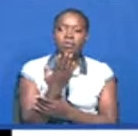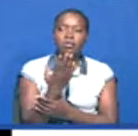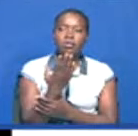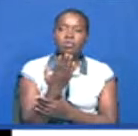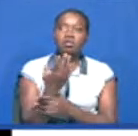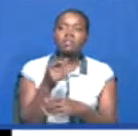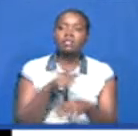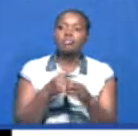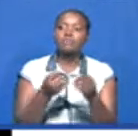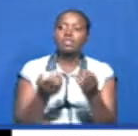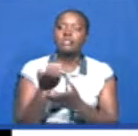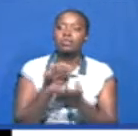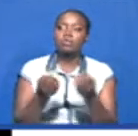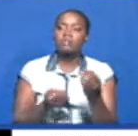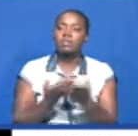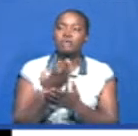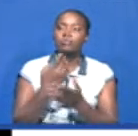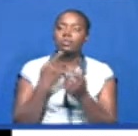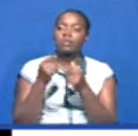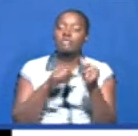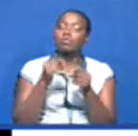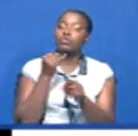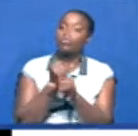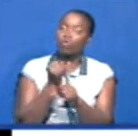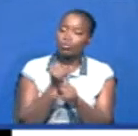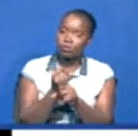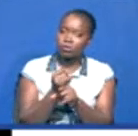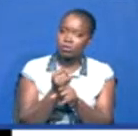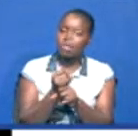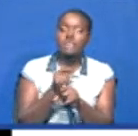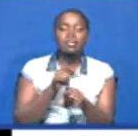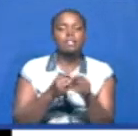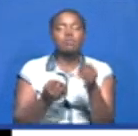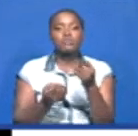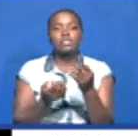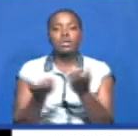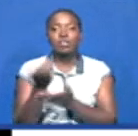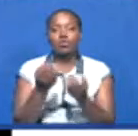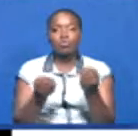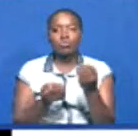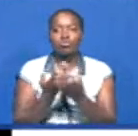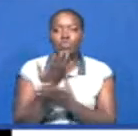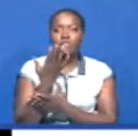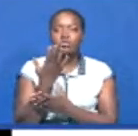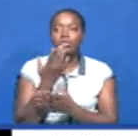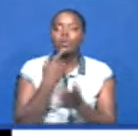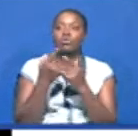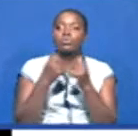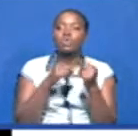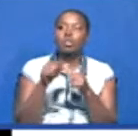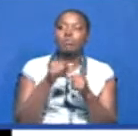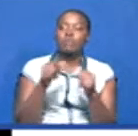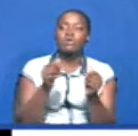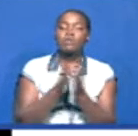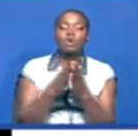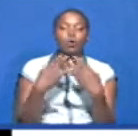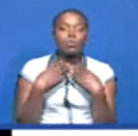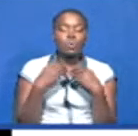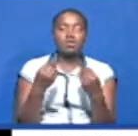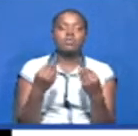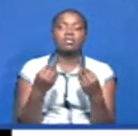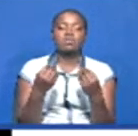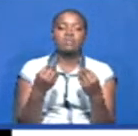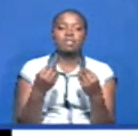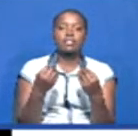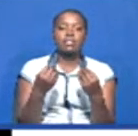thrives, we are talking about jobs. When the economy thrives, we are talking of wealth creation.